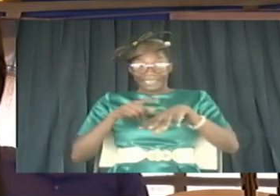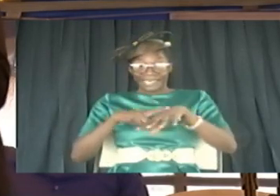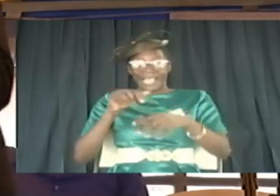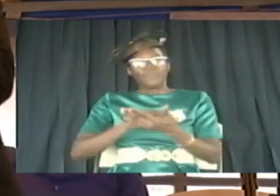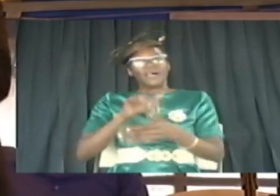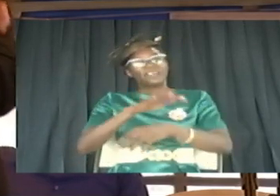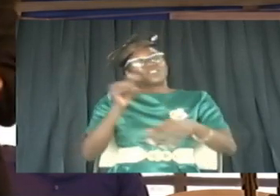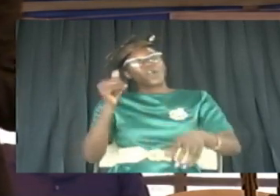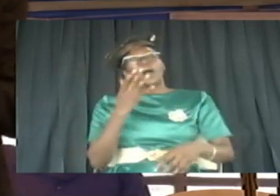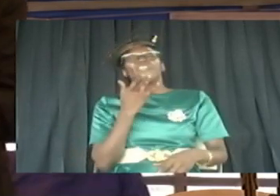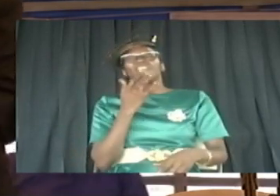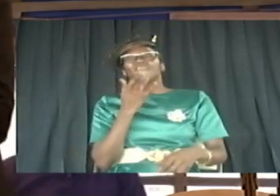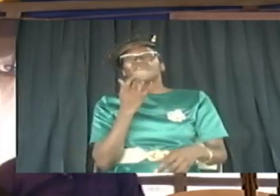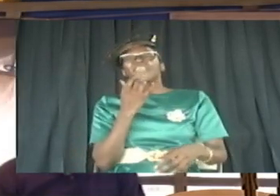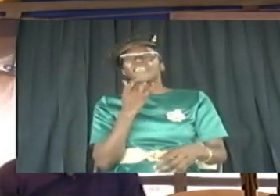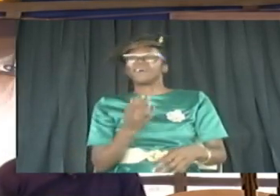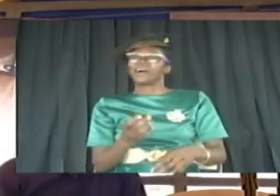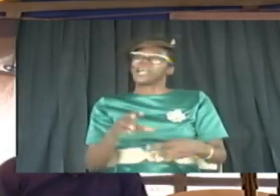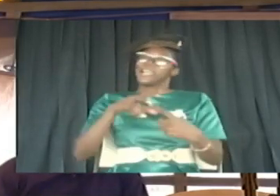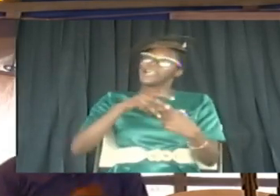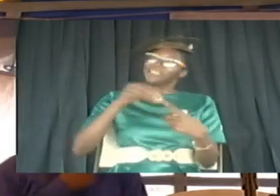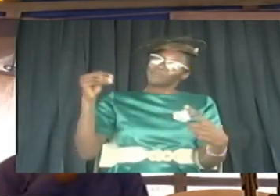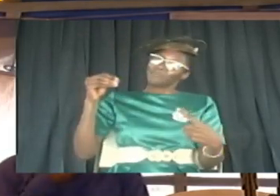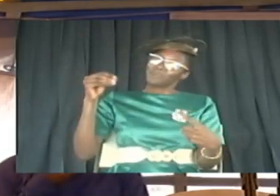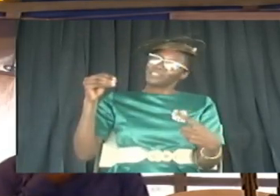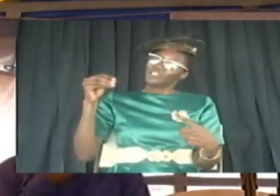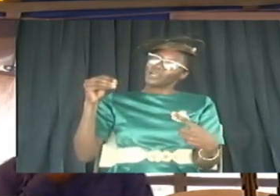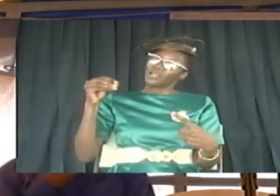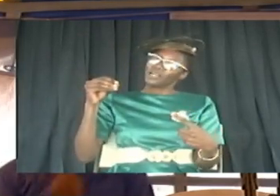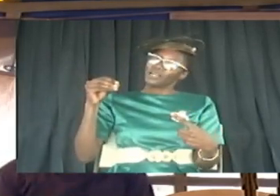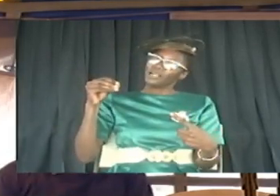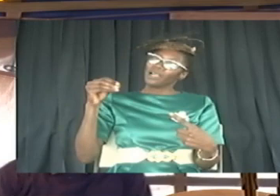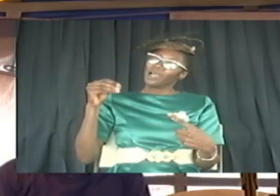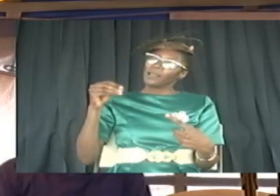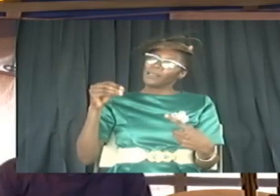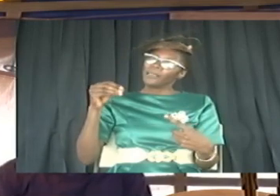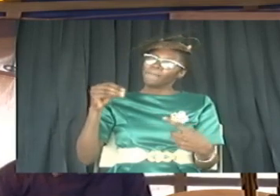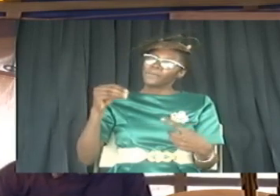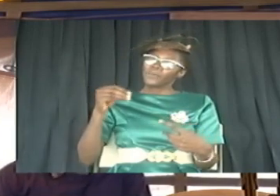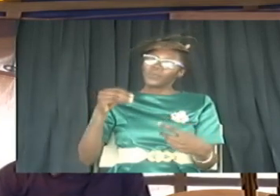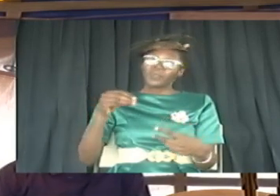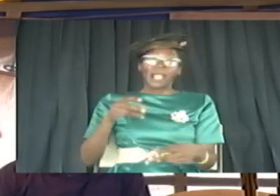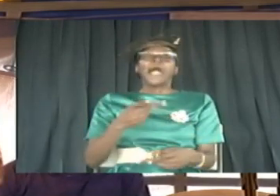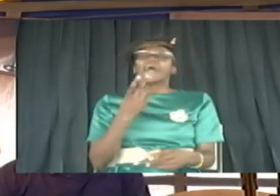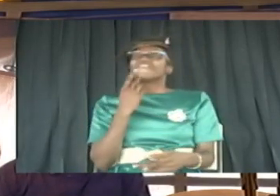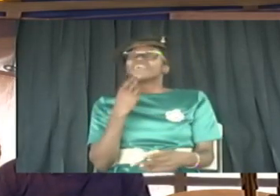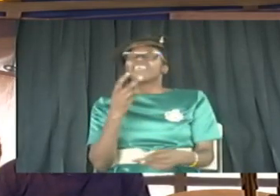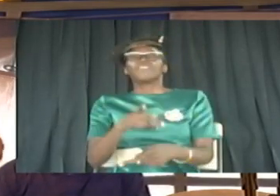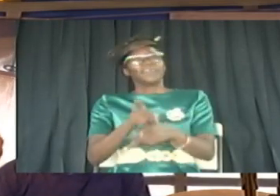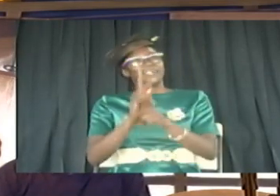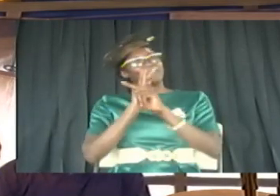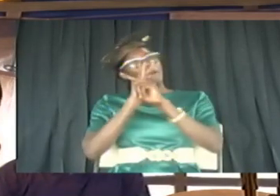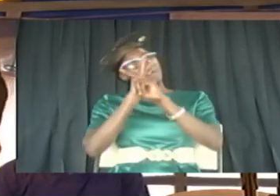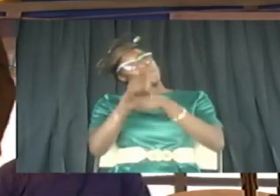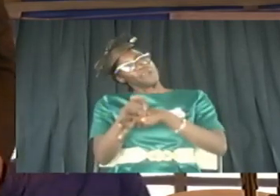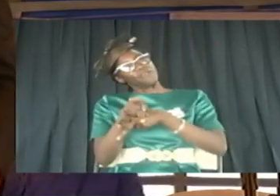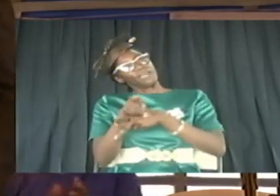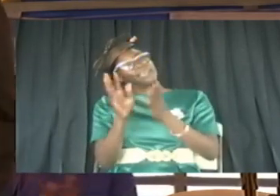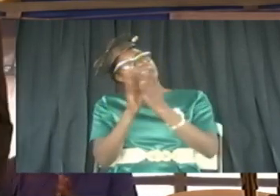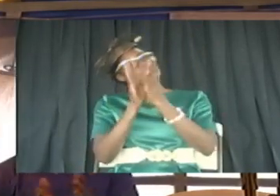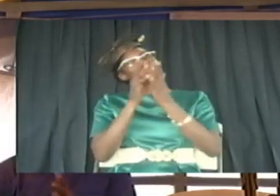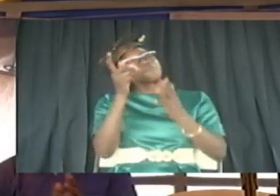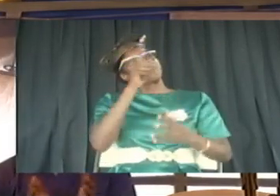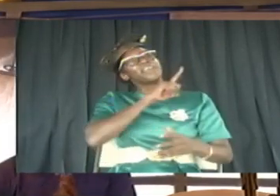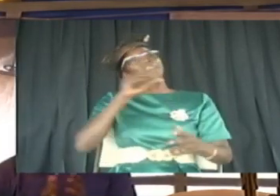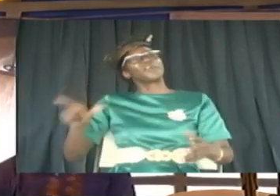is a special treatment. Favor is a privileged treatment. Oh, can we praise the Lord? Can we